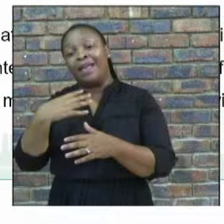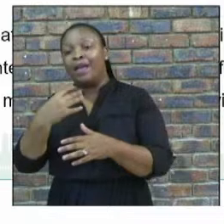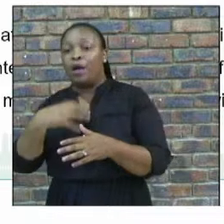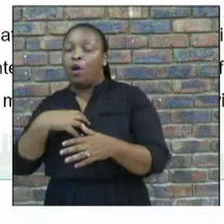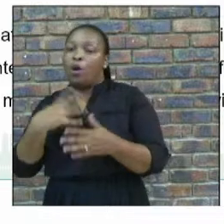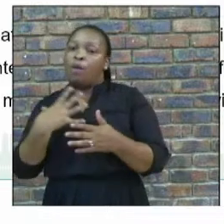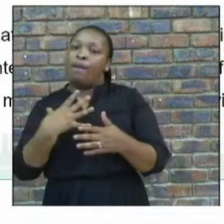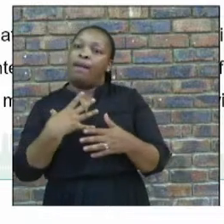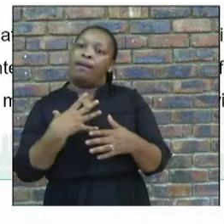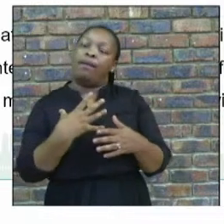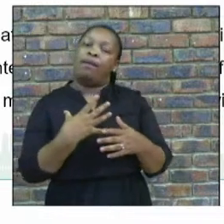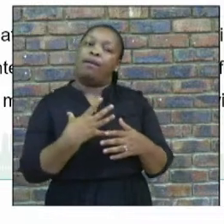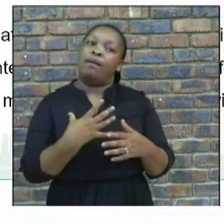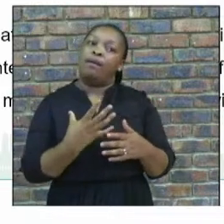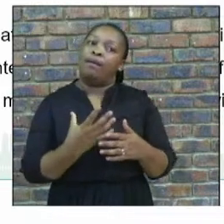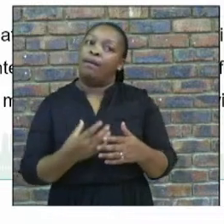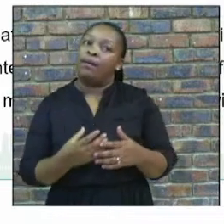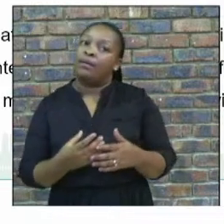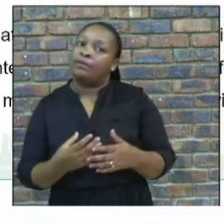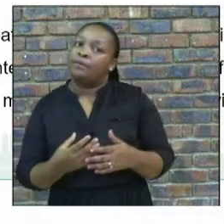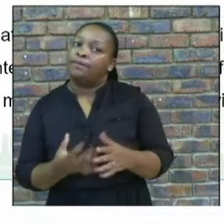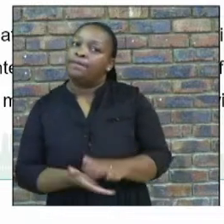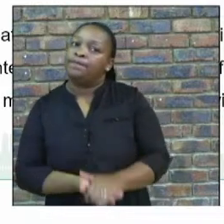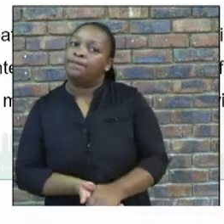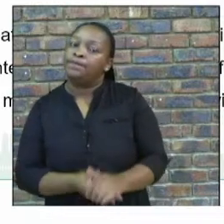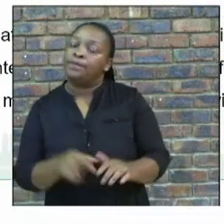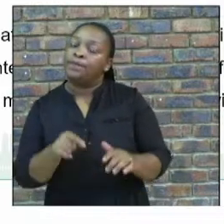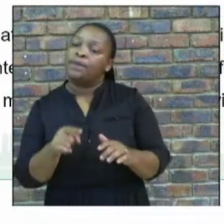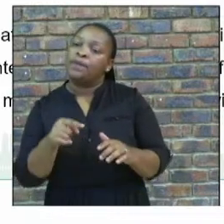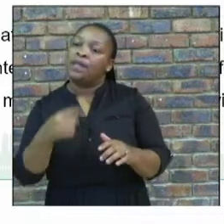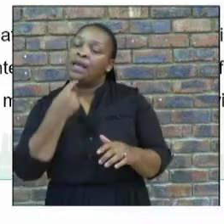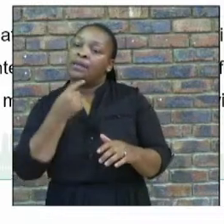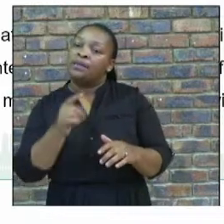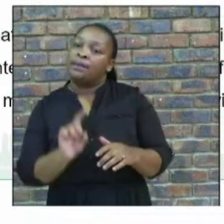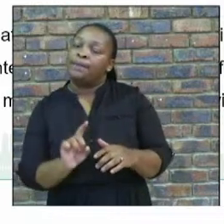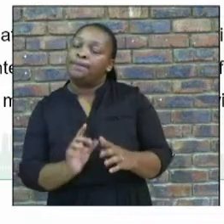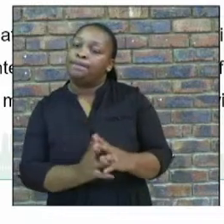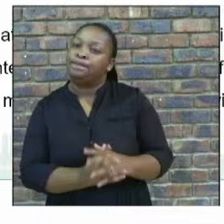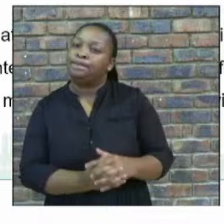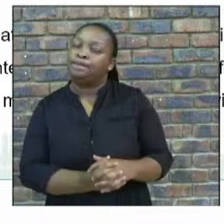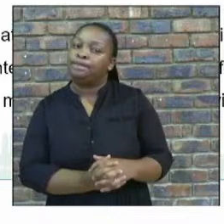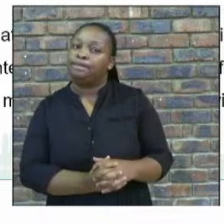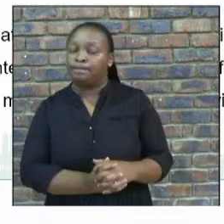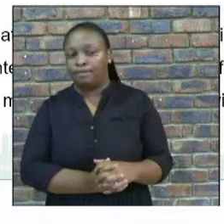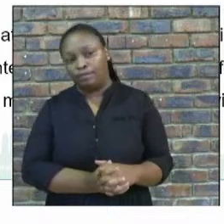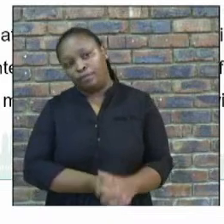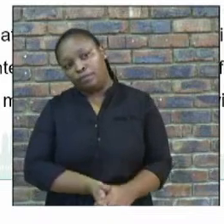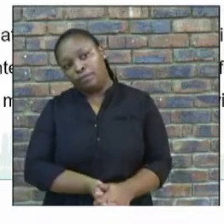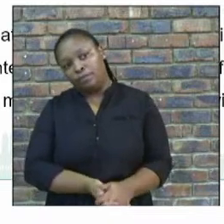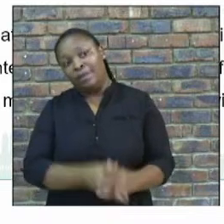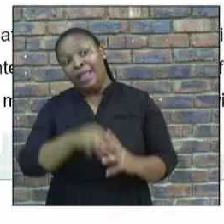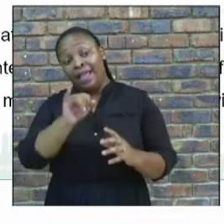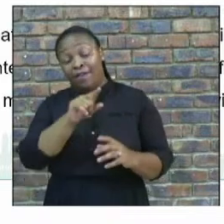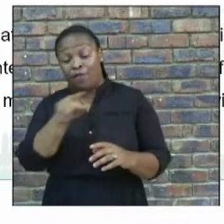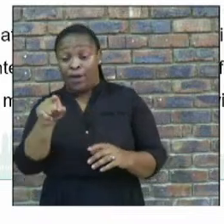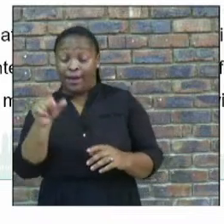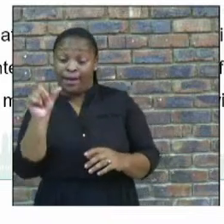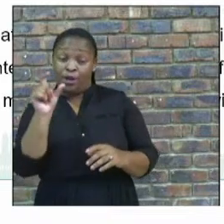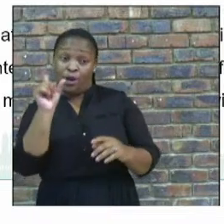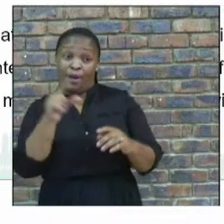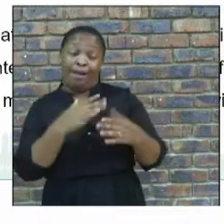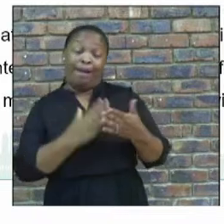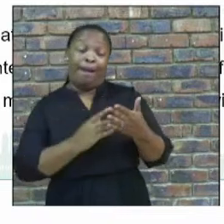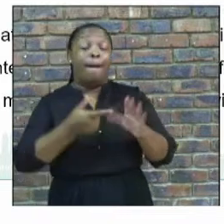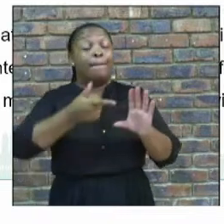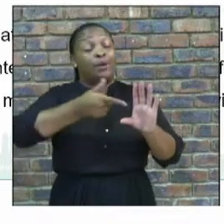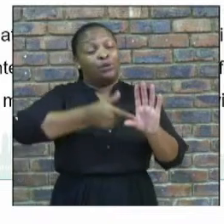as third parties. So what we are saying here, we are saying if you are a petroleum right holder